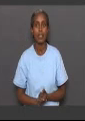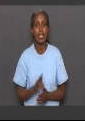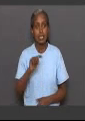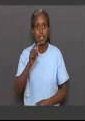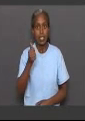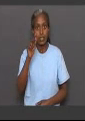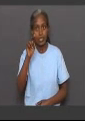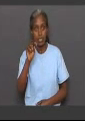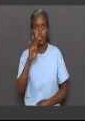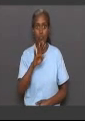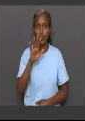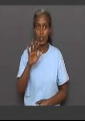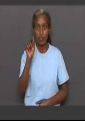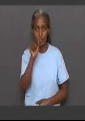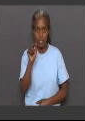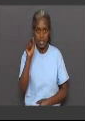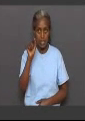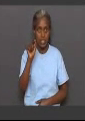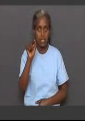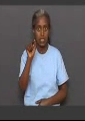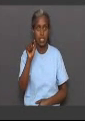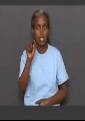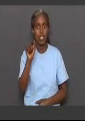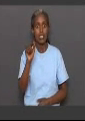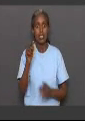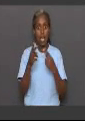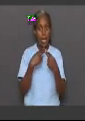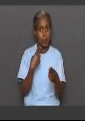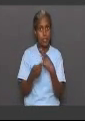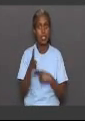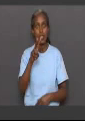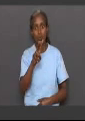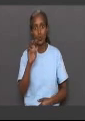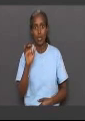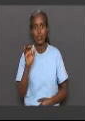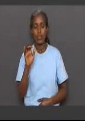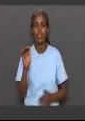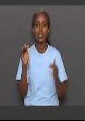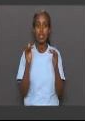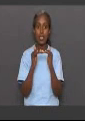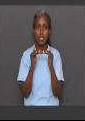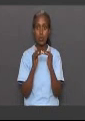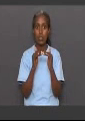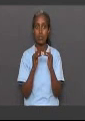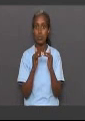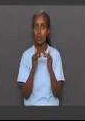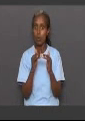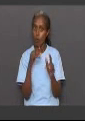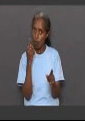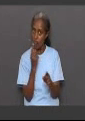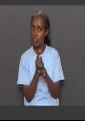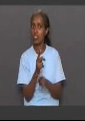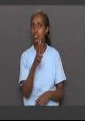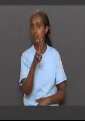A tangent of 45 degrees times 200 is, of